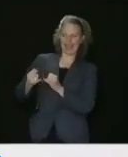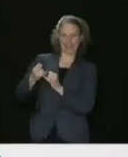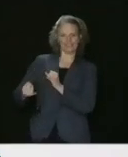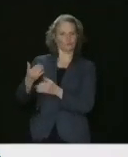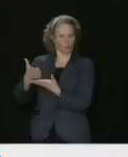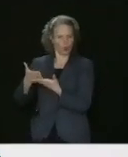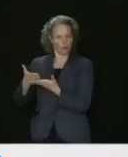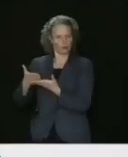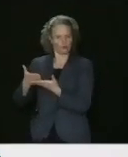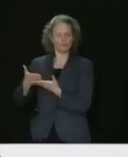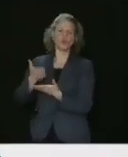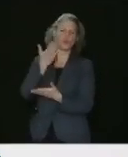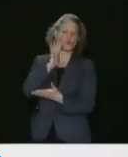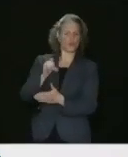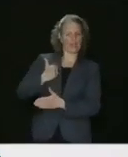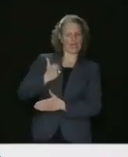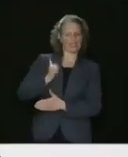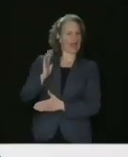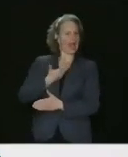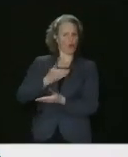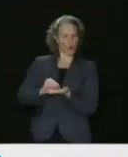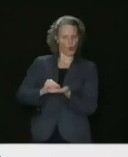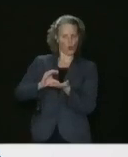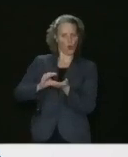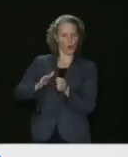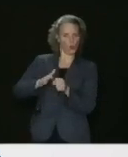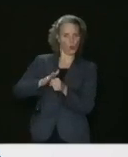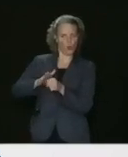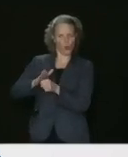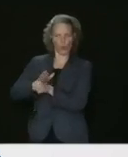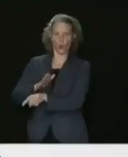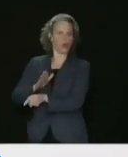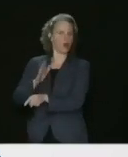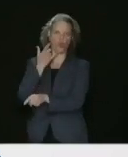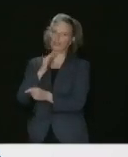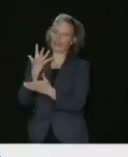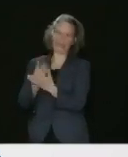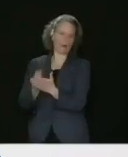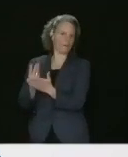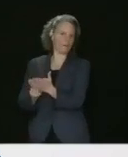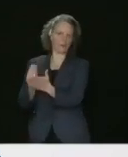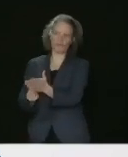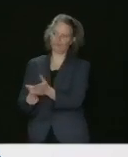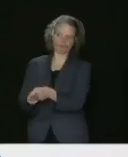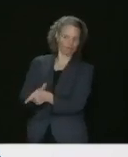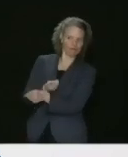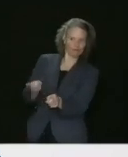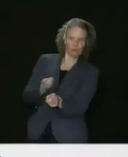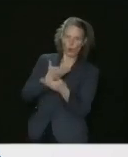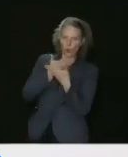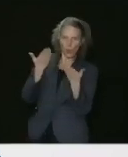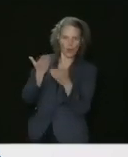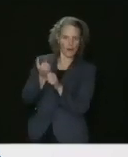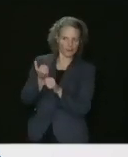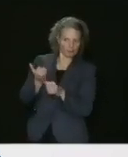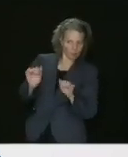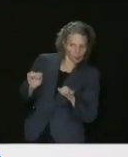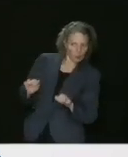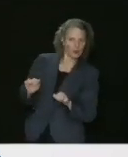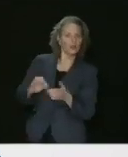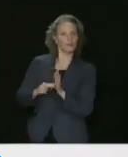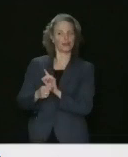that Canada's gaps in the availability of this kind of service here in our country. So this is a